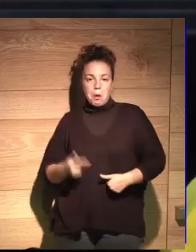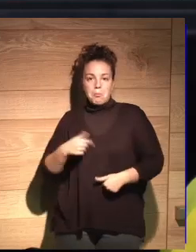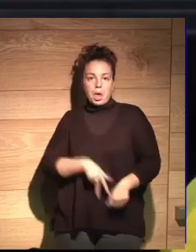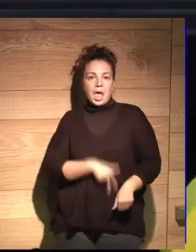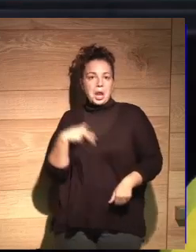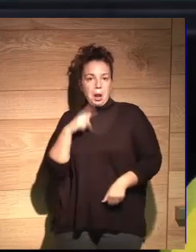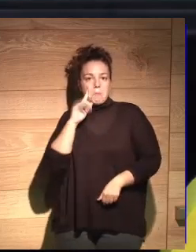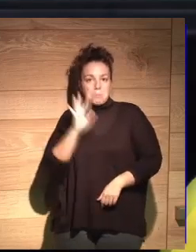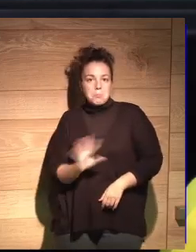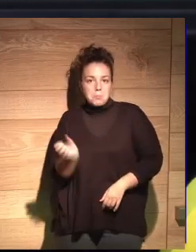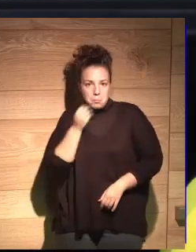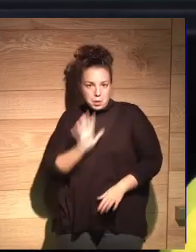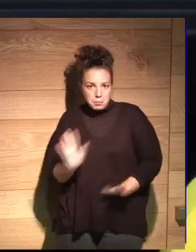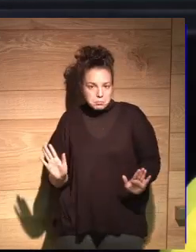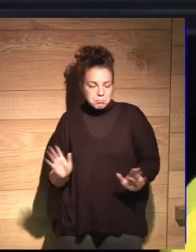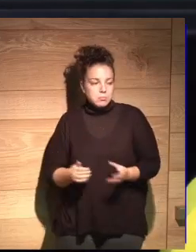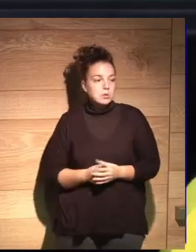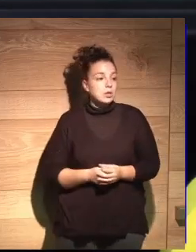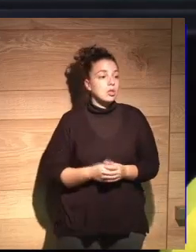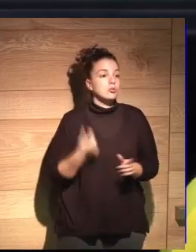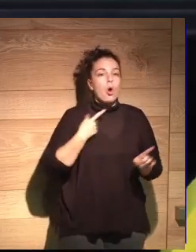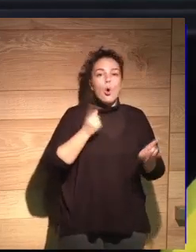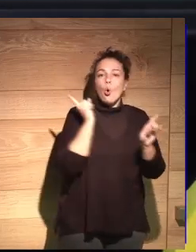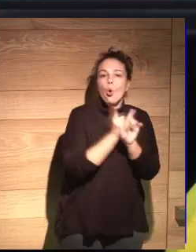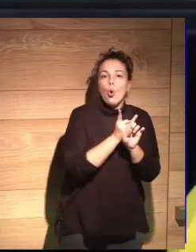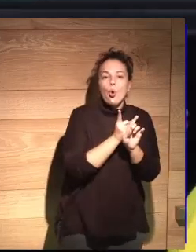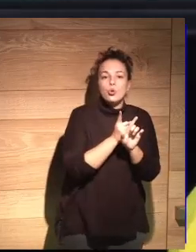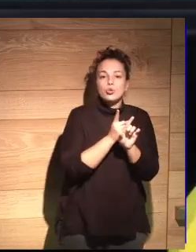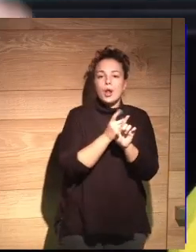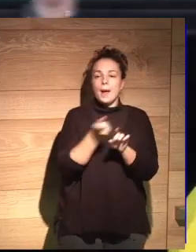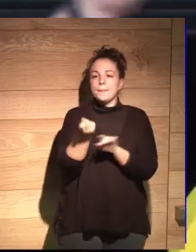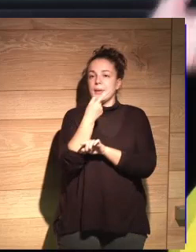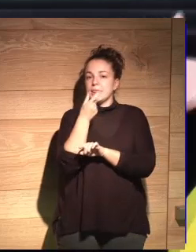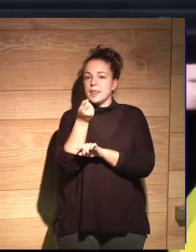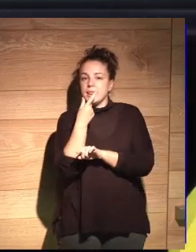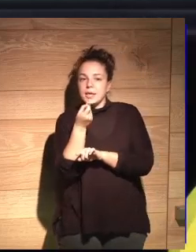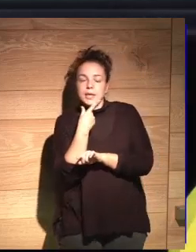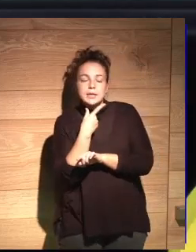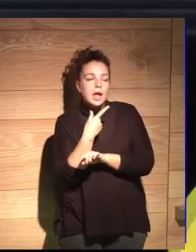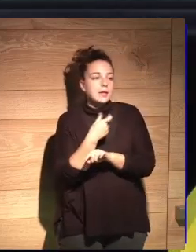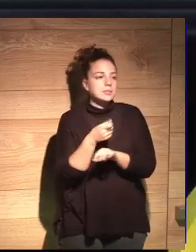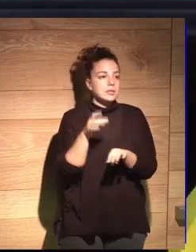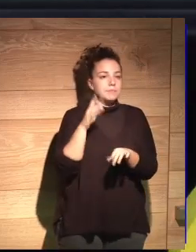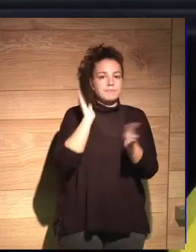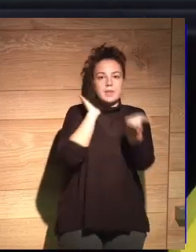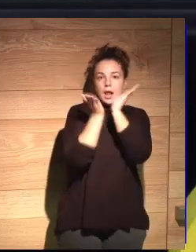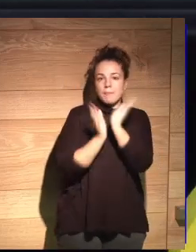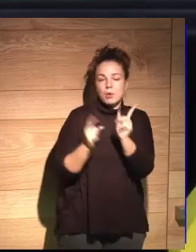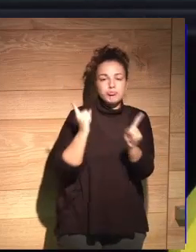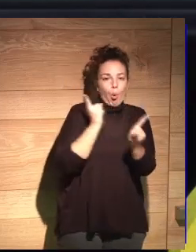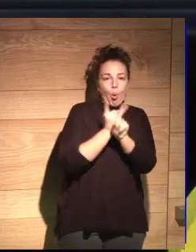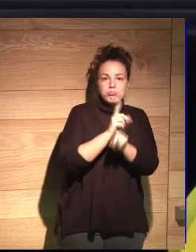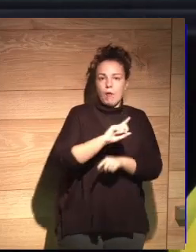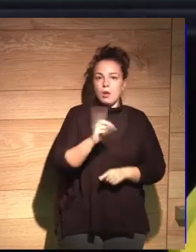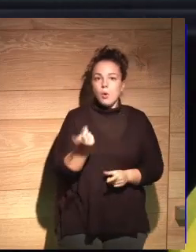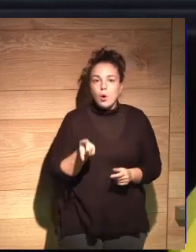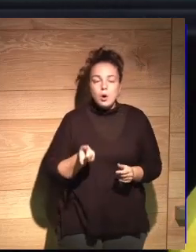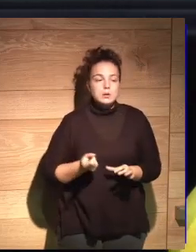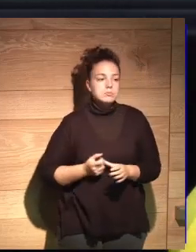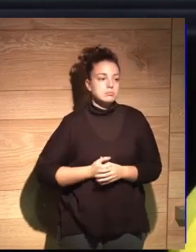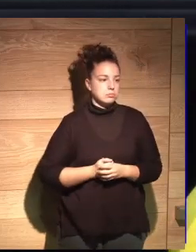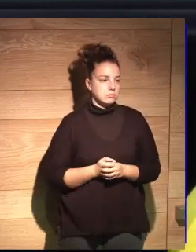general, I agree. Obviously, I'm not against any medicinal use or therapeutical use, of course,